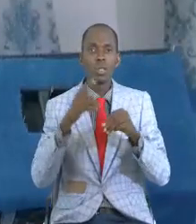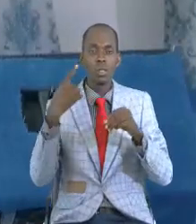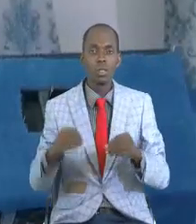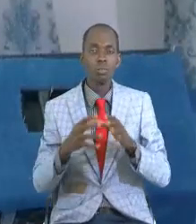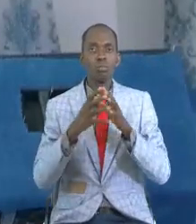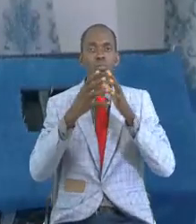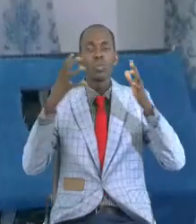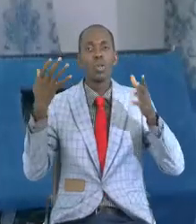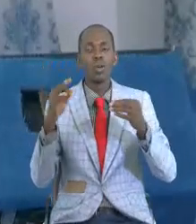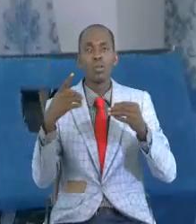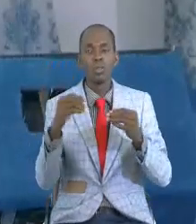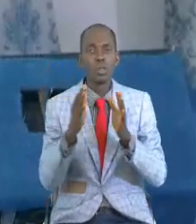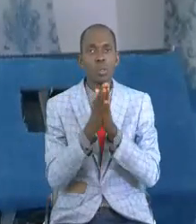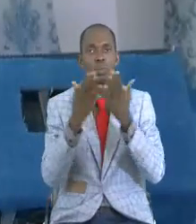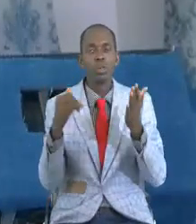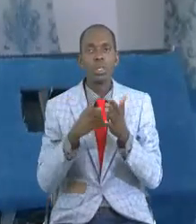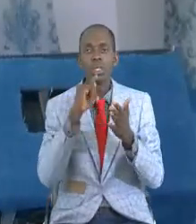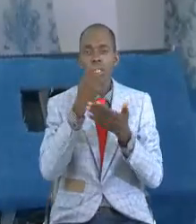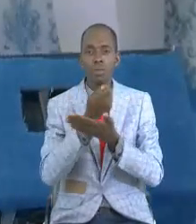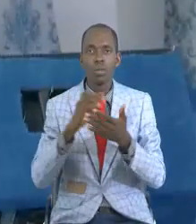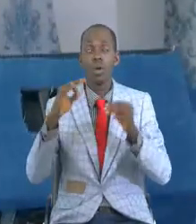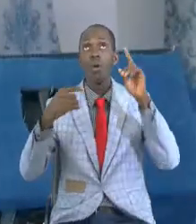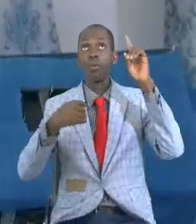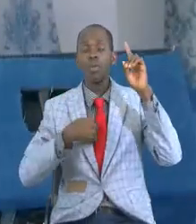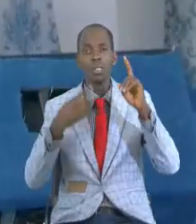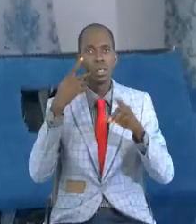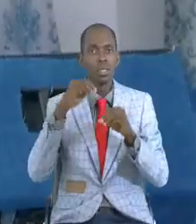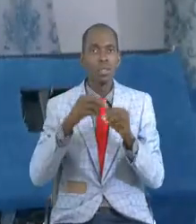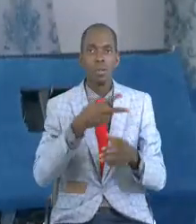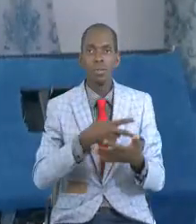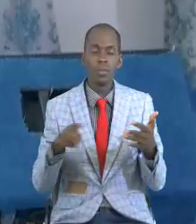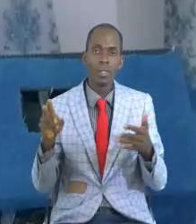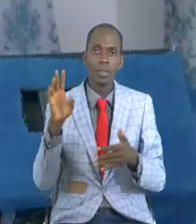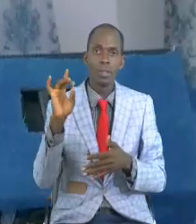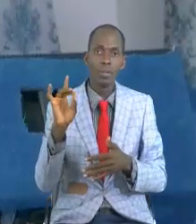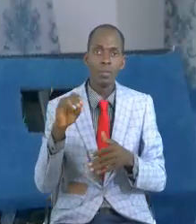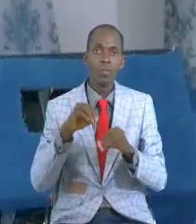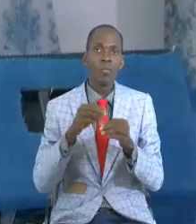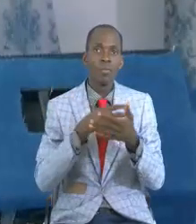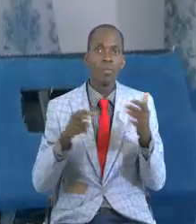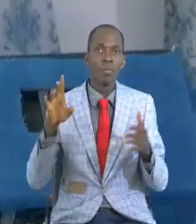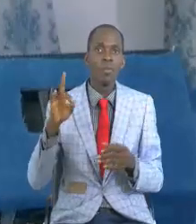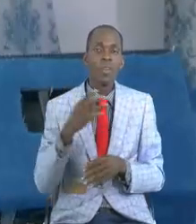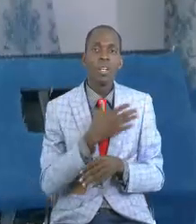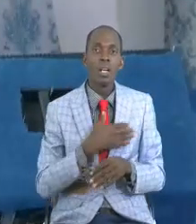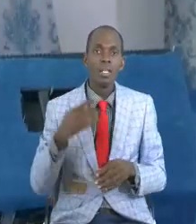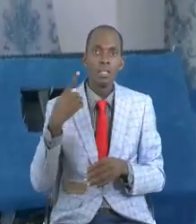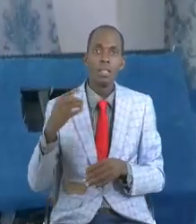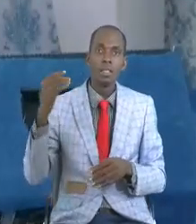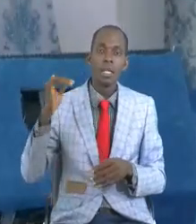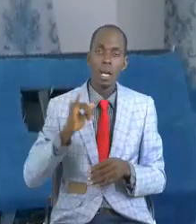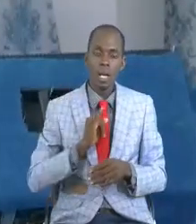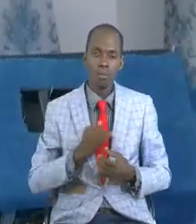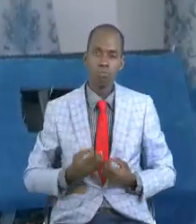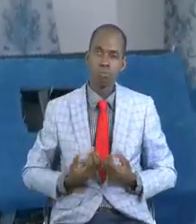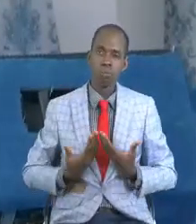is written of me. Look at verse 8. It says in verse 8, I delight to do